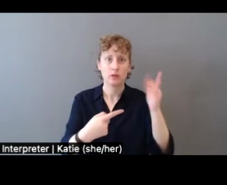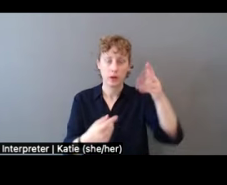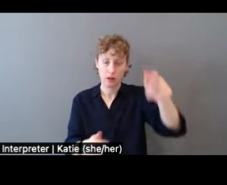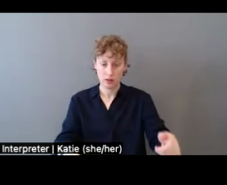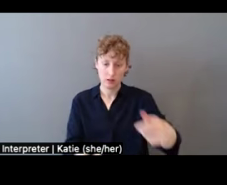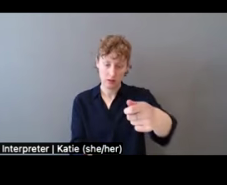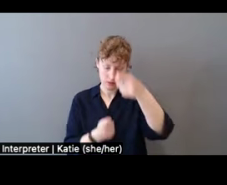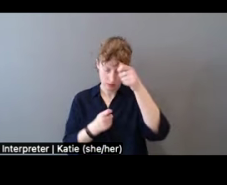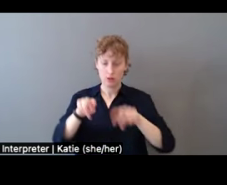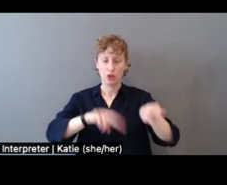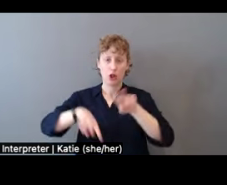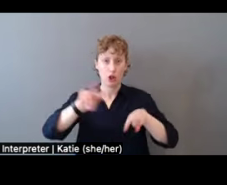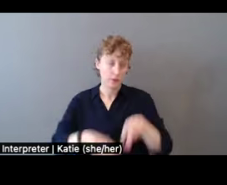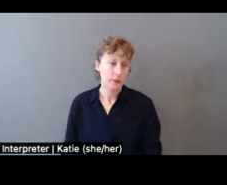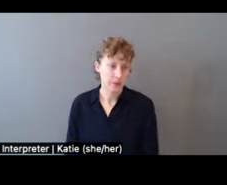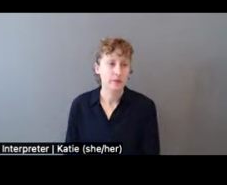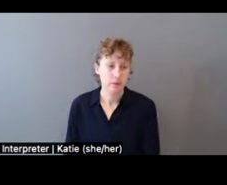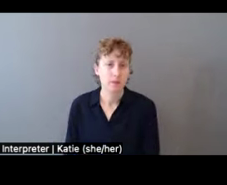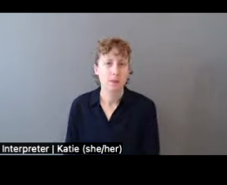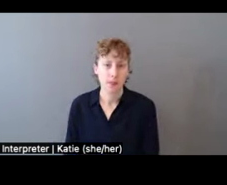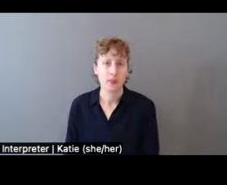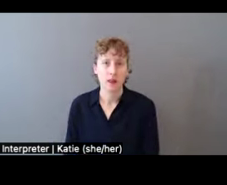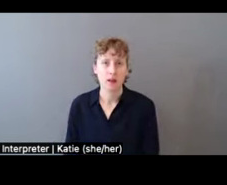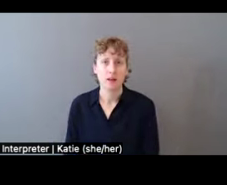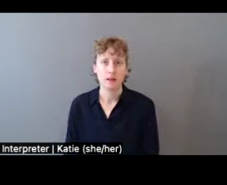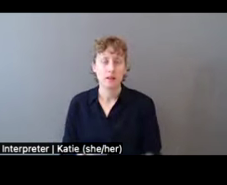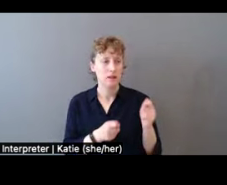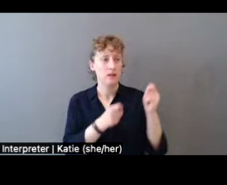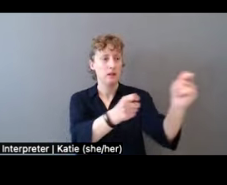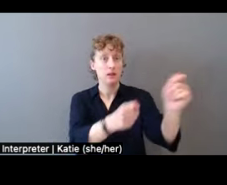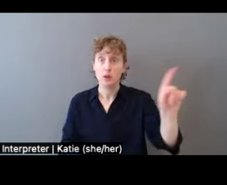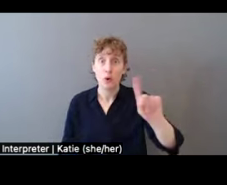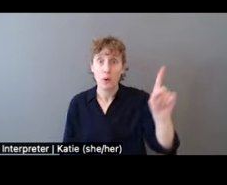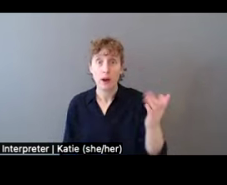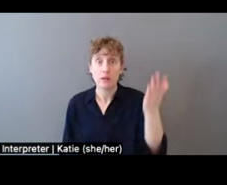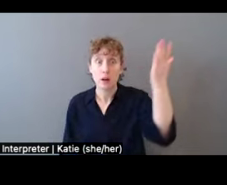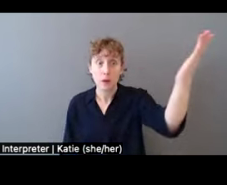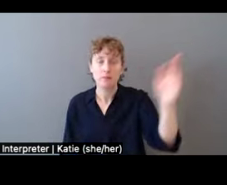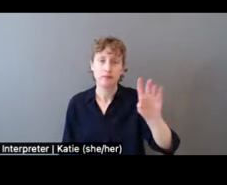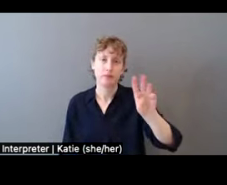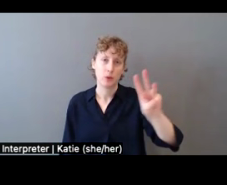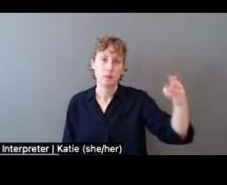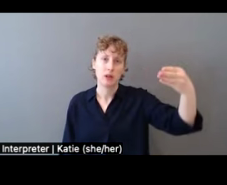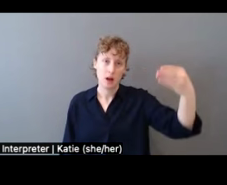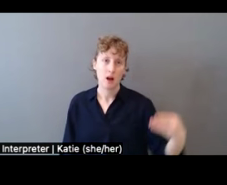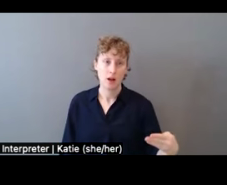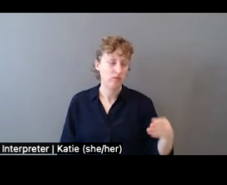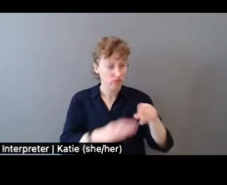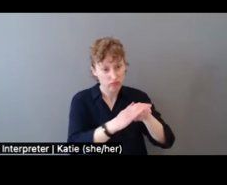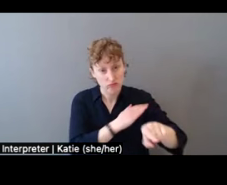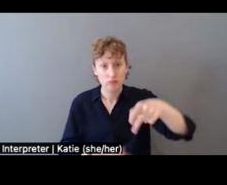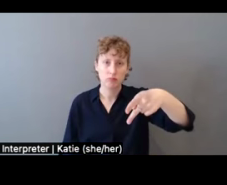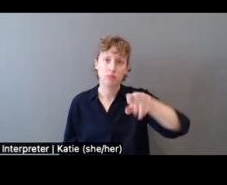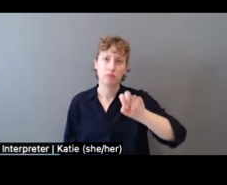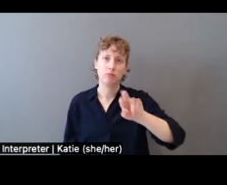this. You can only submit your application online through the portal. We received several emails with applications.